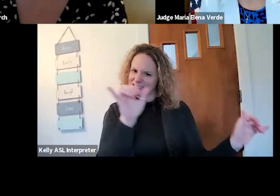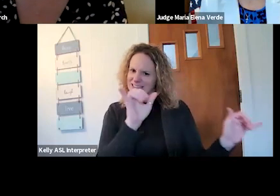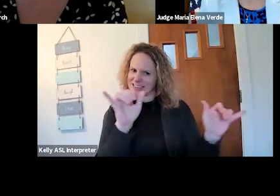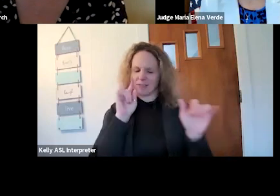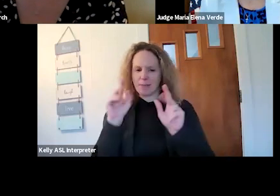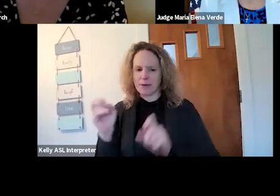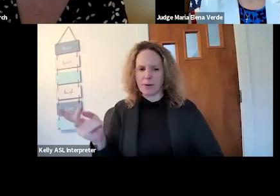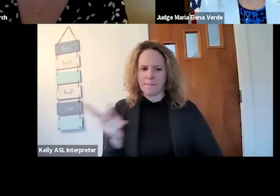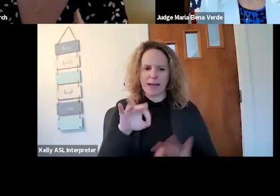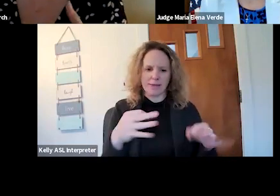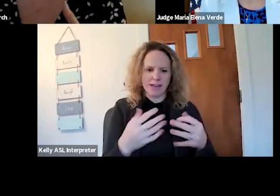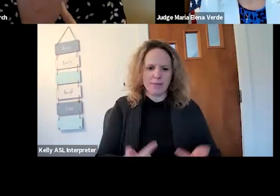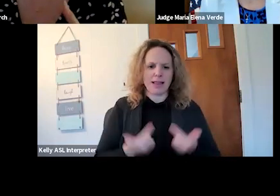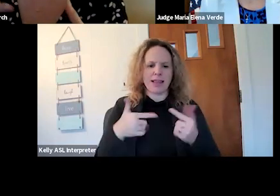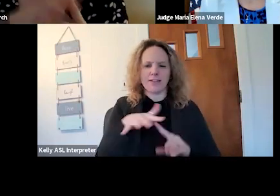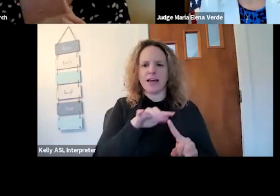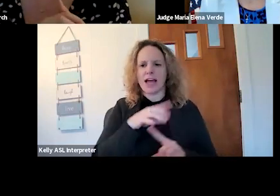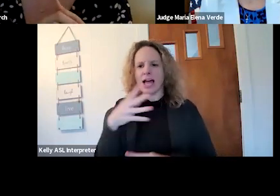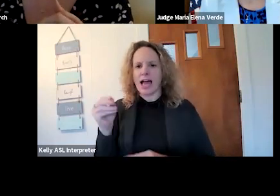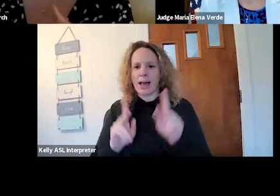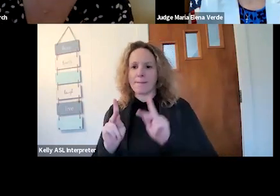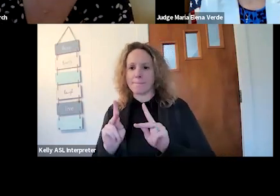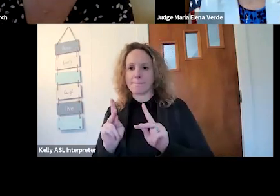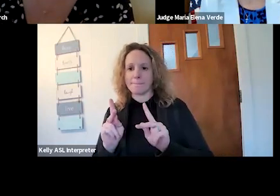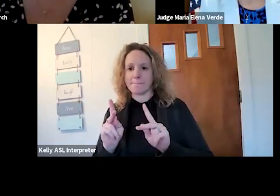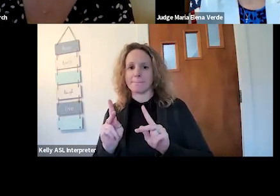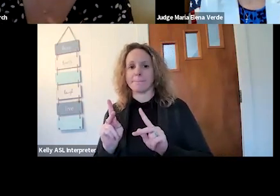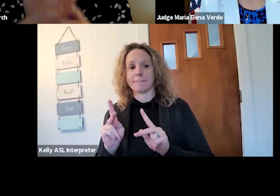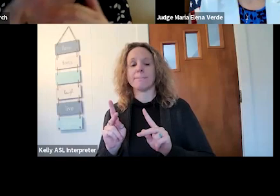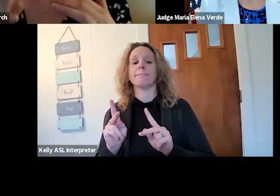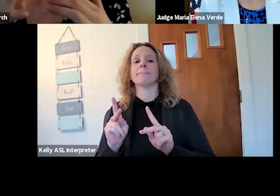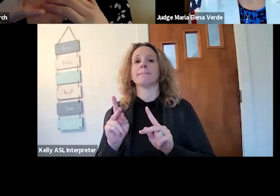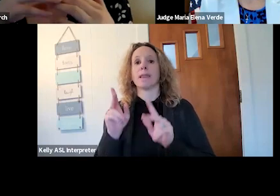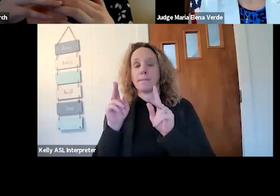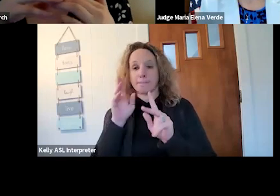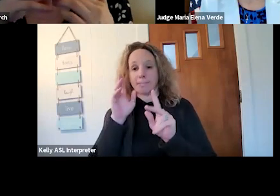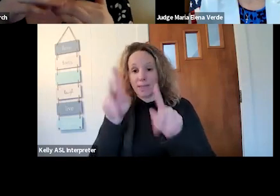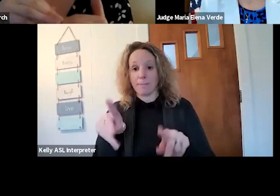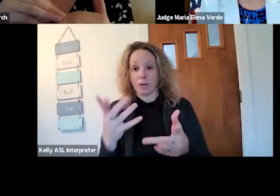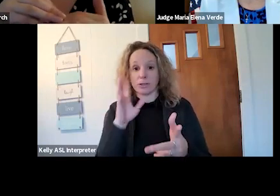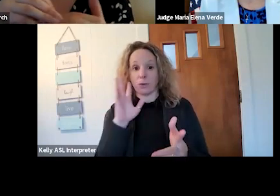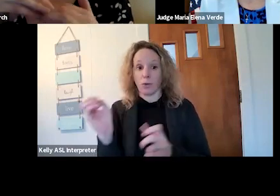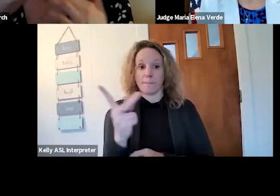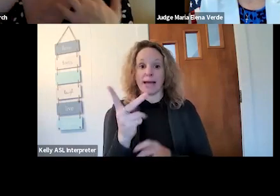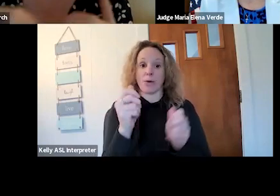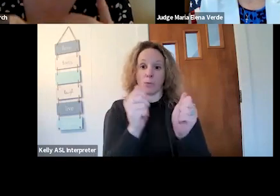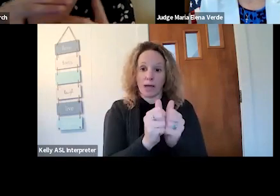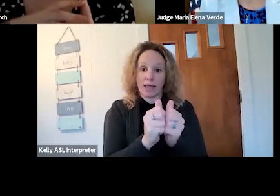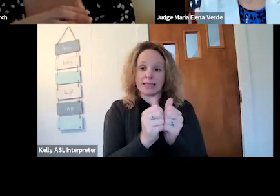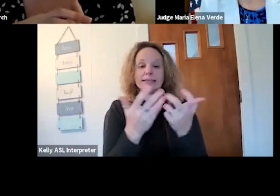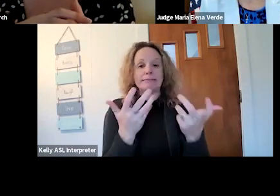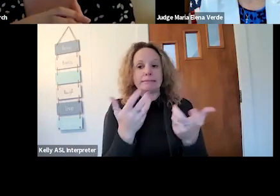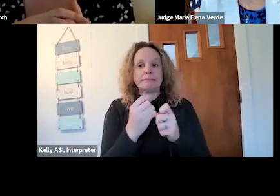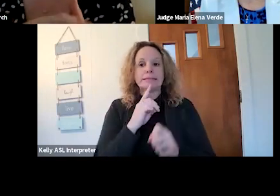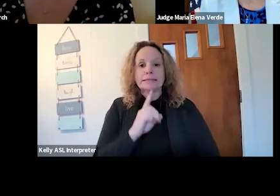to the family living environment and the people that the person is returning to. So we really want to make sure, especially